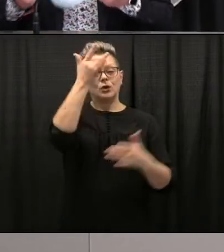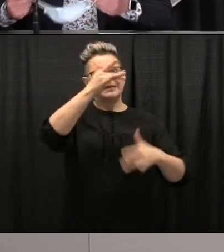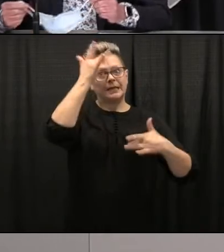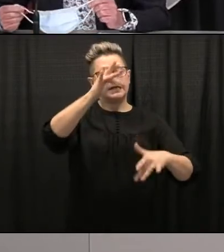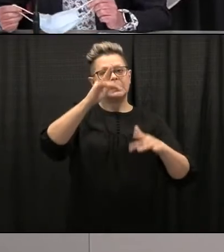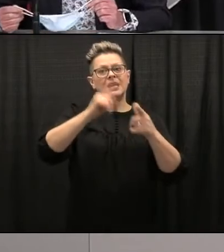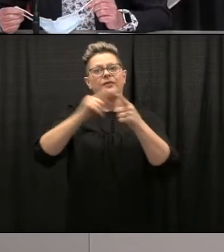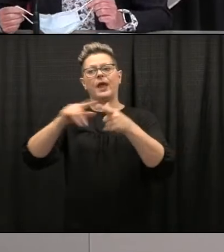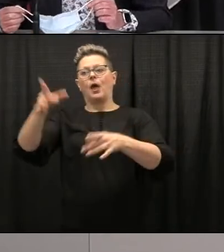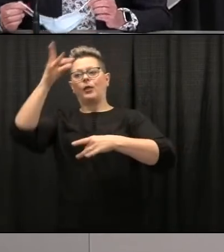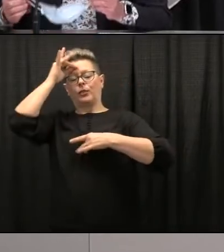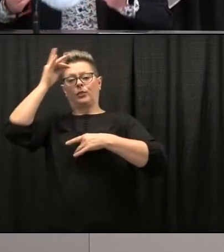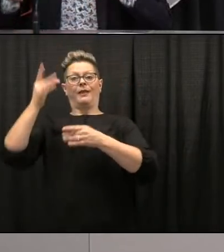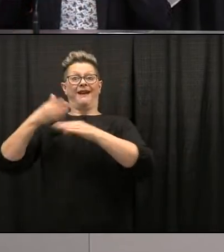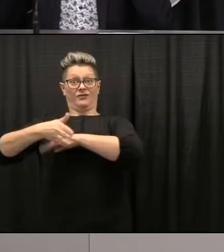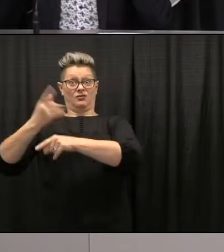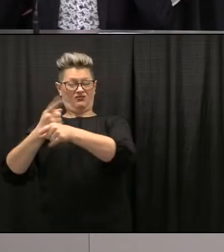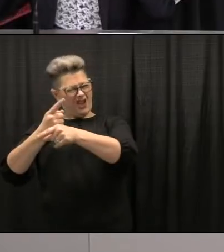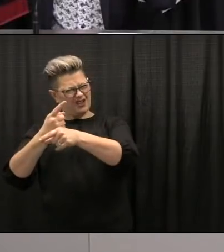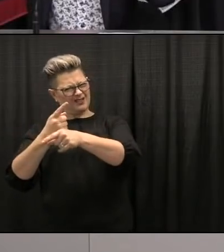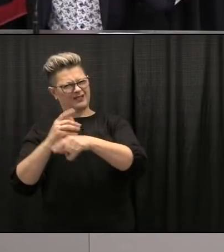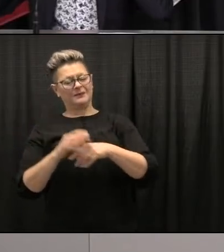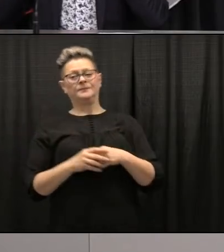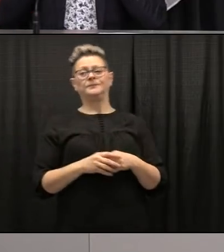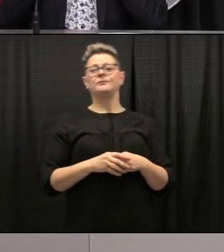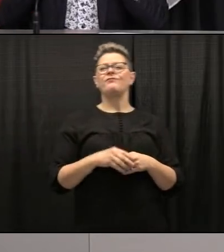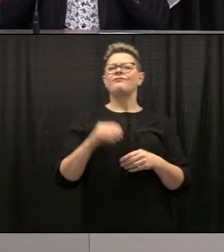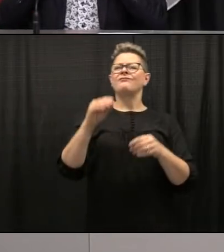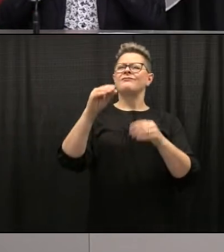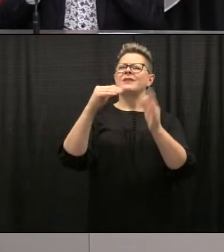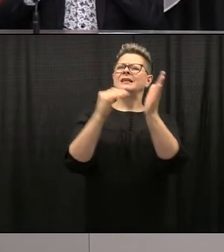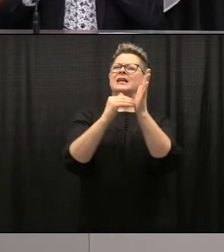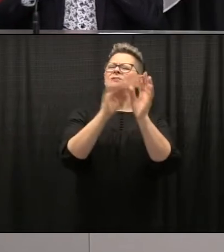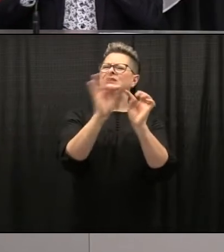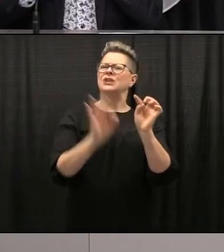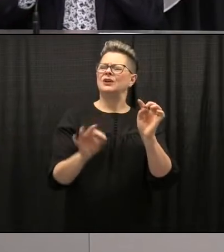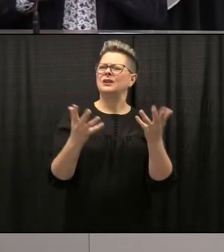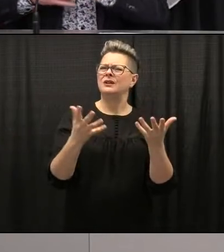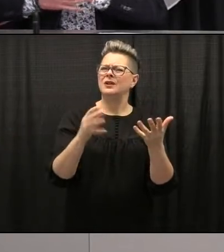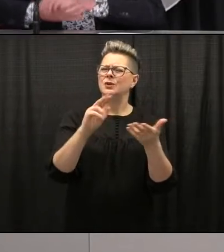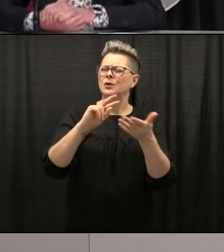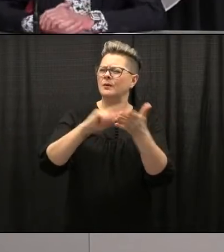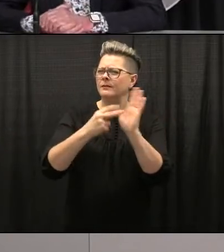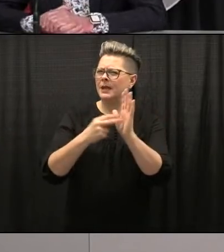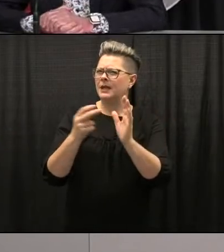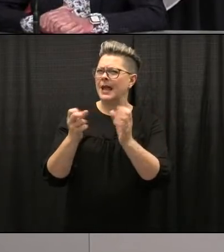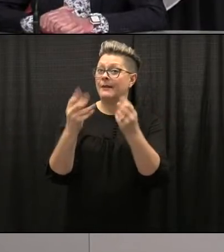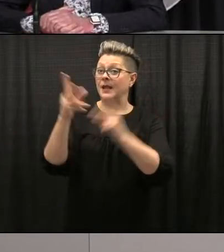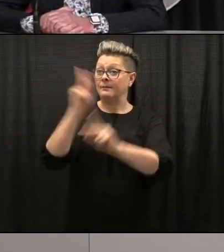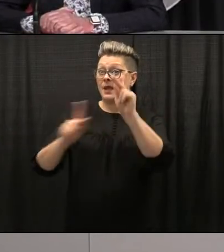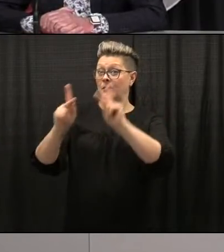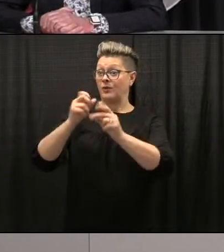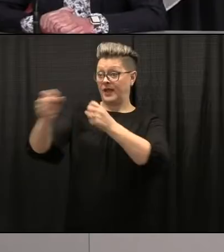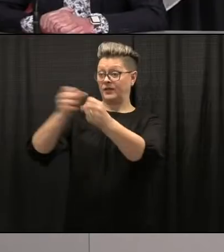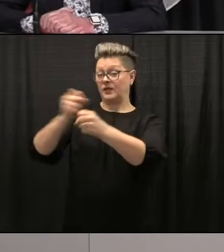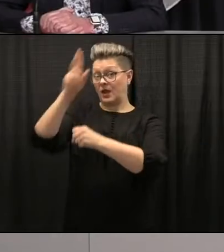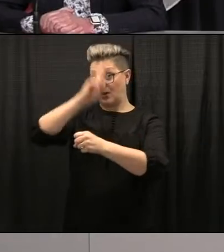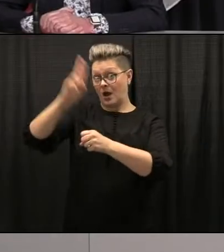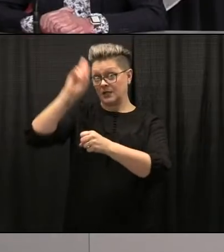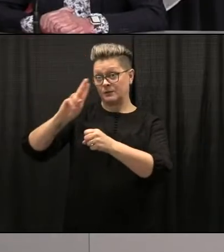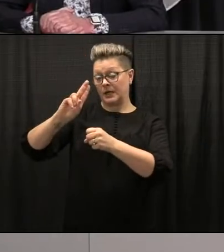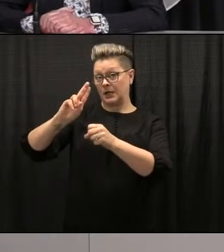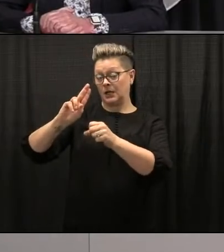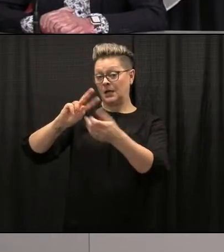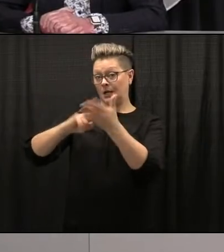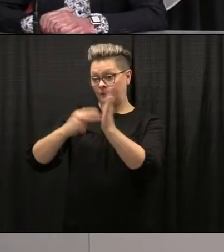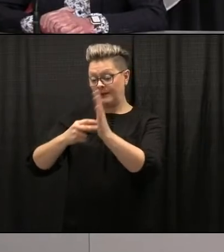One of you? Yeah. So are you asking if the number of people in hospital includes people who have a diagnosis